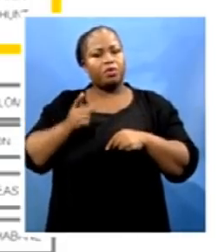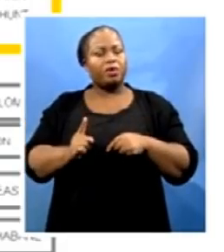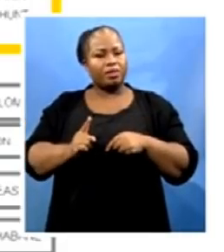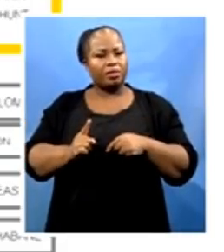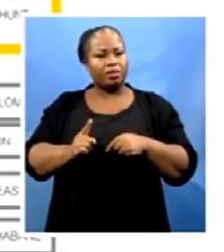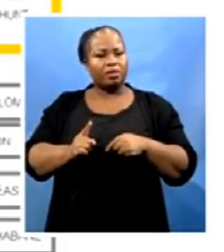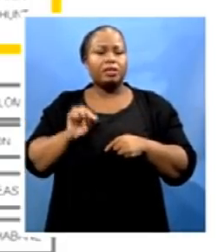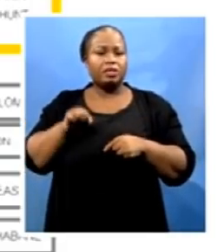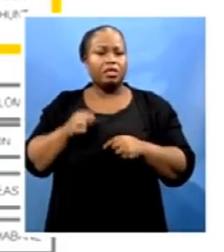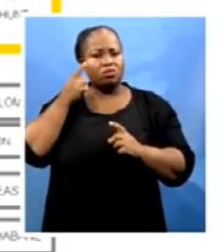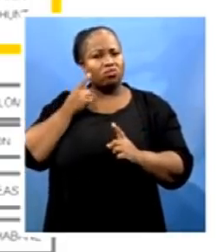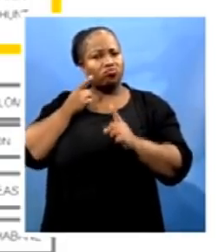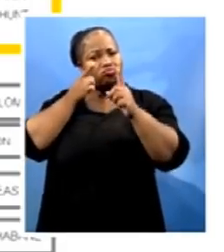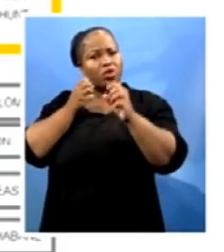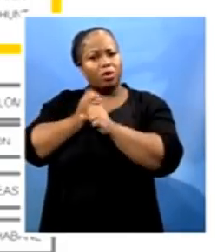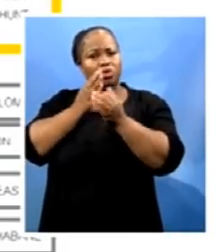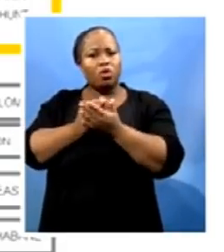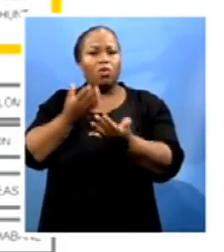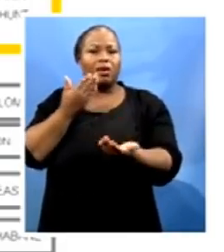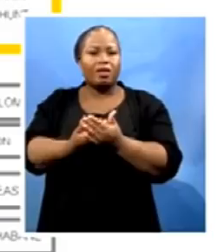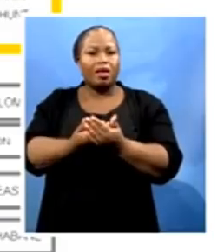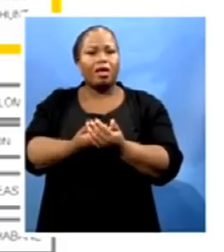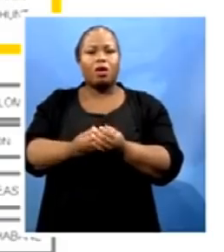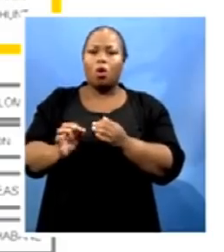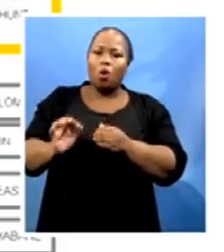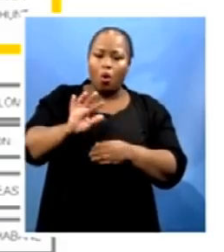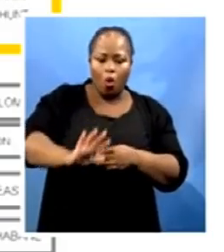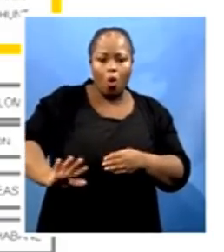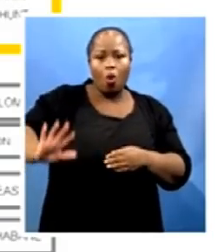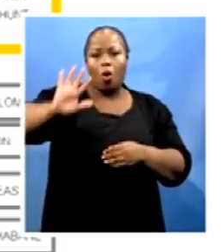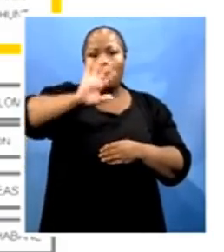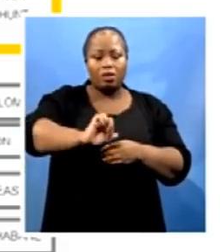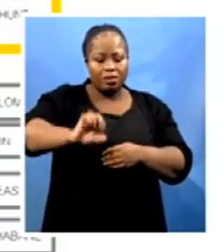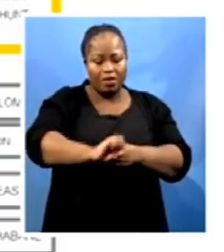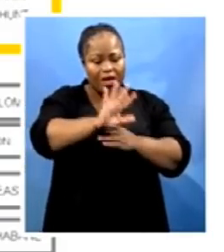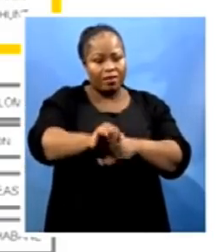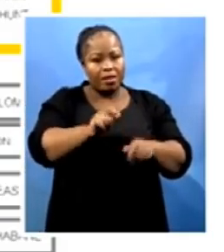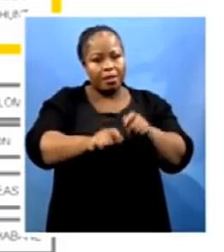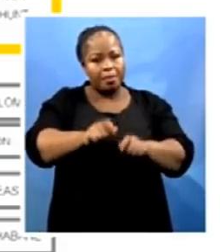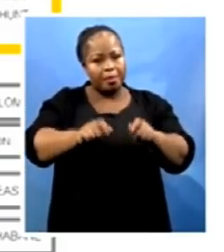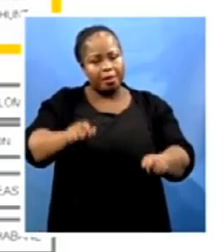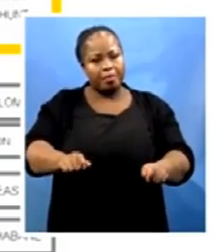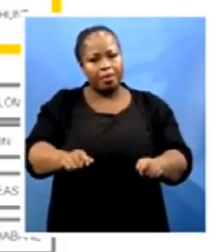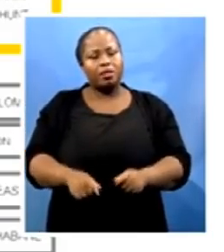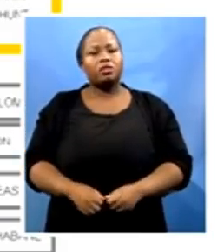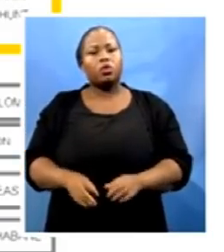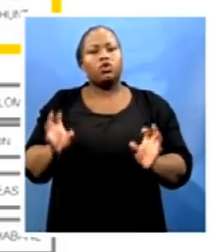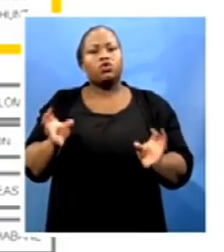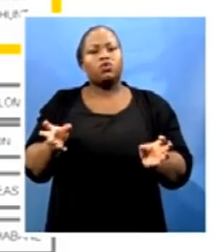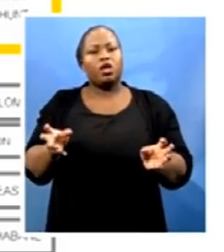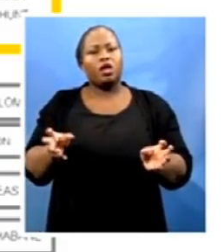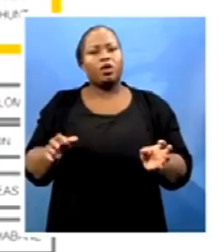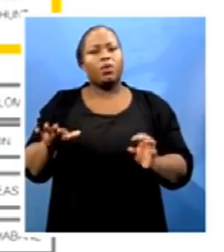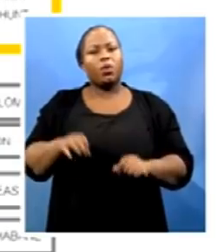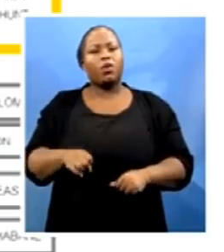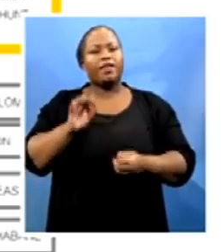reach all South Africans, we have partnered with 15 radio stations that reach all of our provinces,